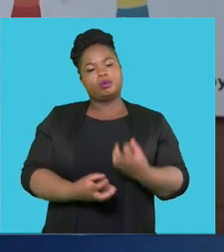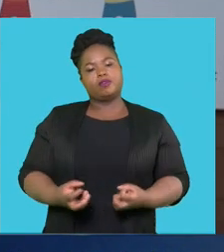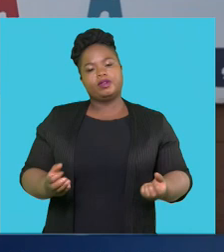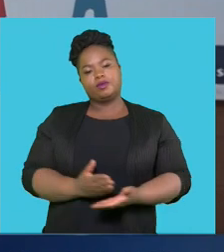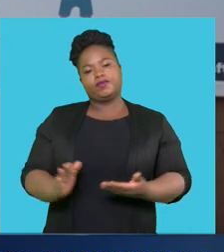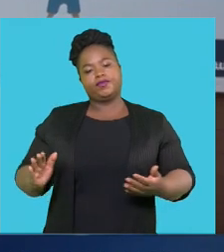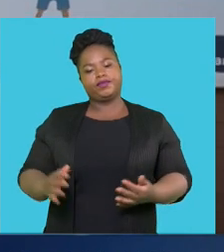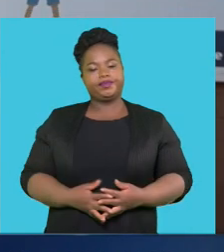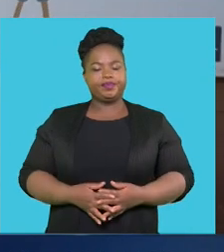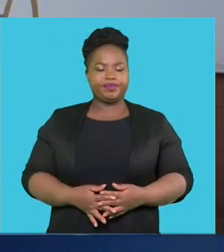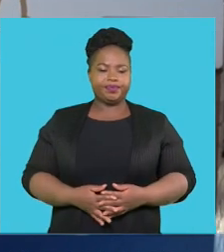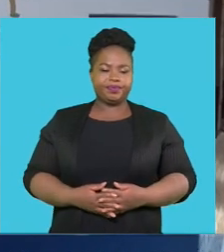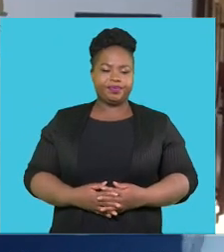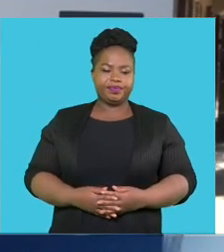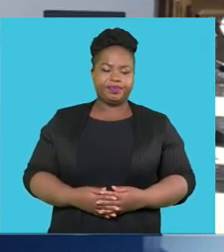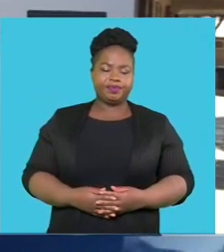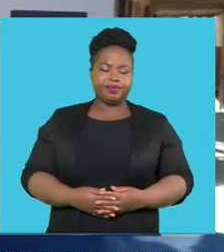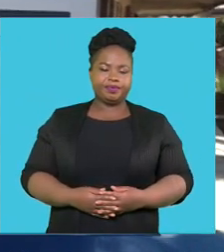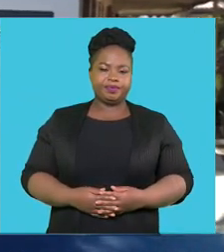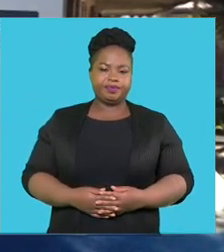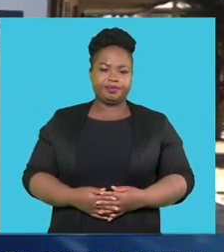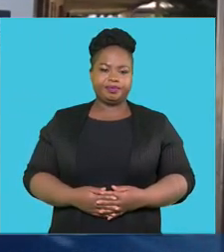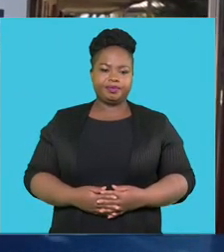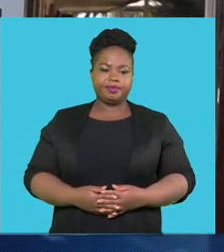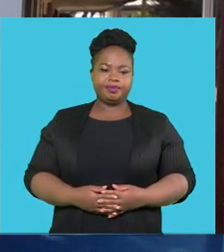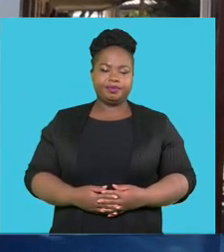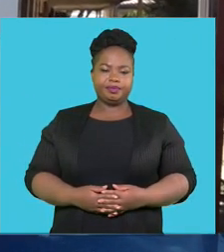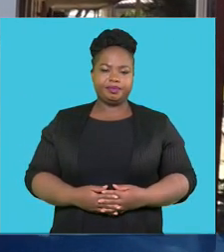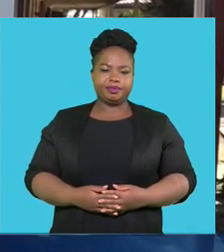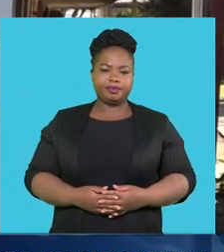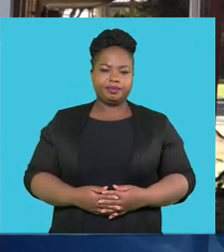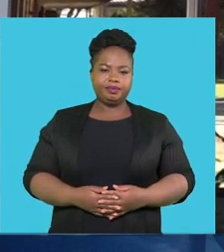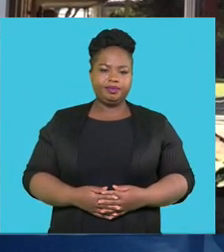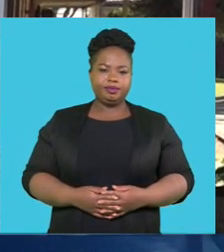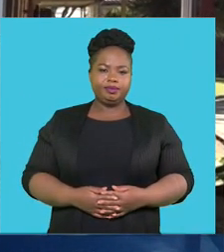kwelakuleli. Ezindabeni zeSoweto TV, nginokulunga Mthembu ngiseClipspruit.